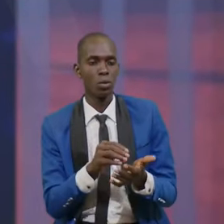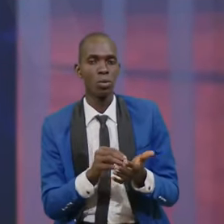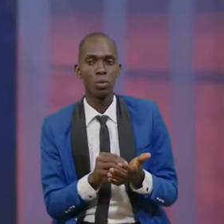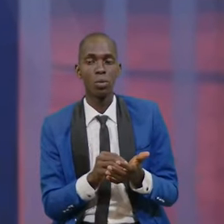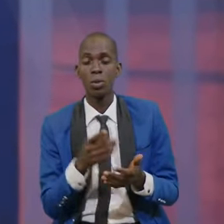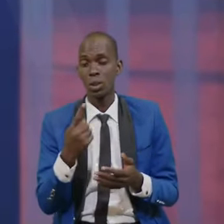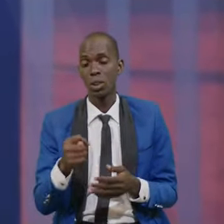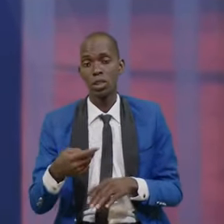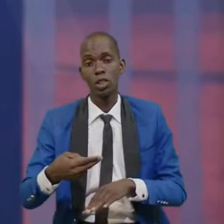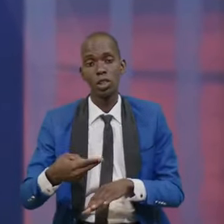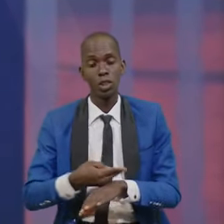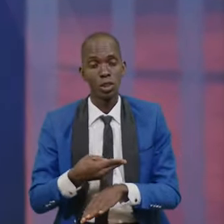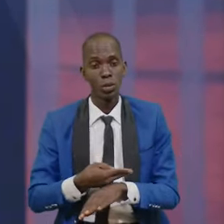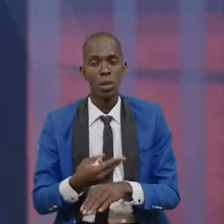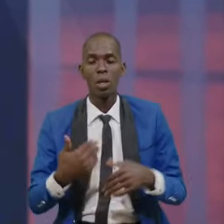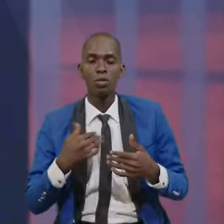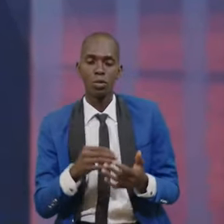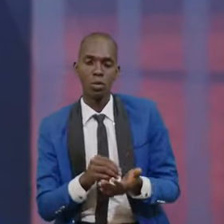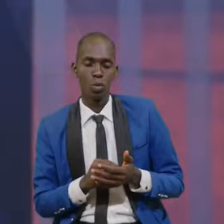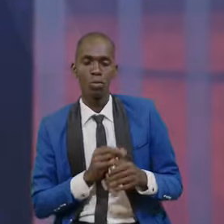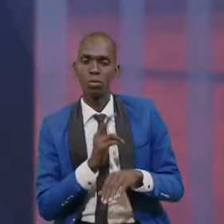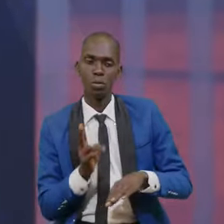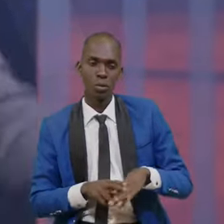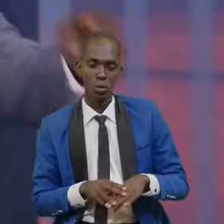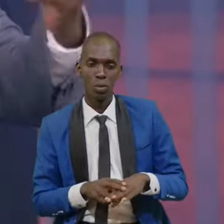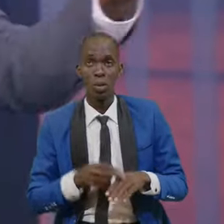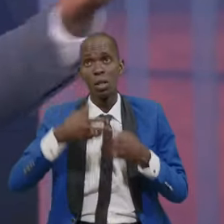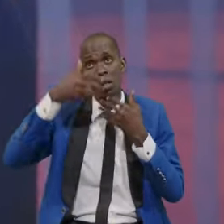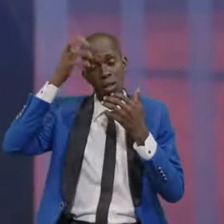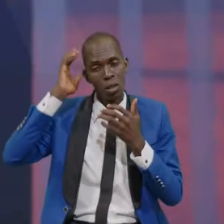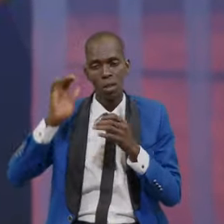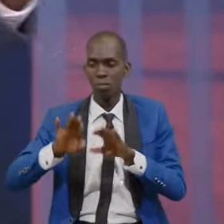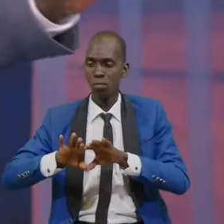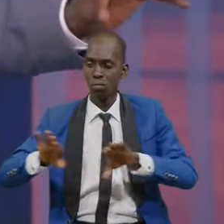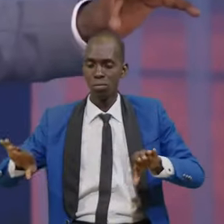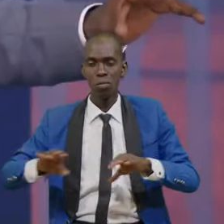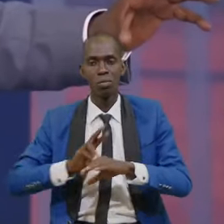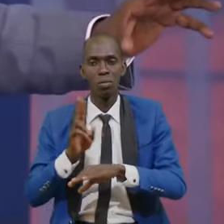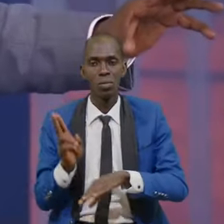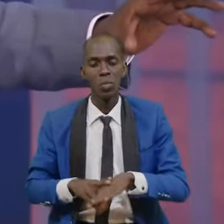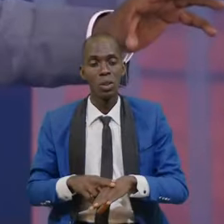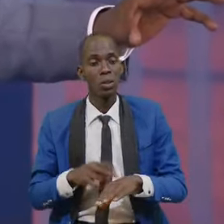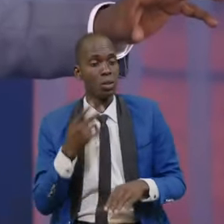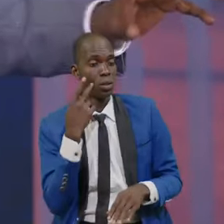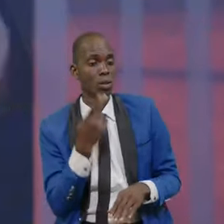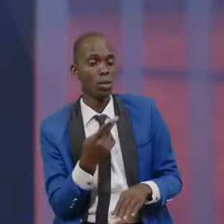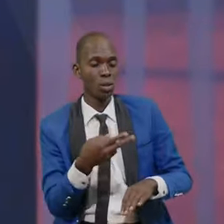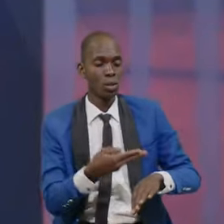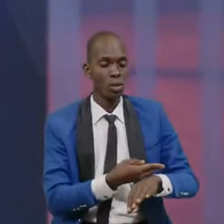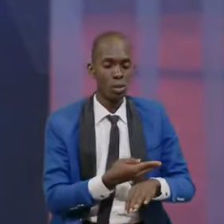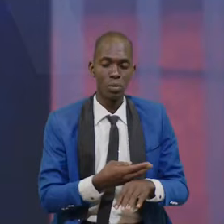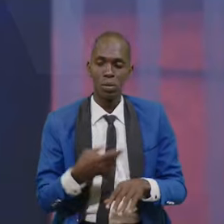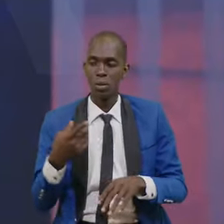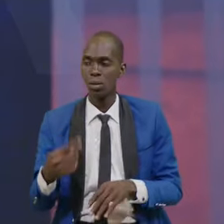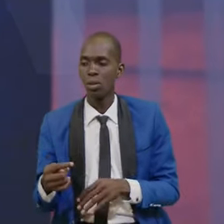lion. The lion has his nature. That's why the sheep, the lion, they